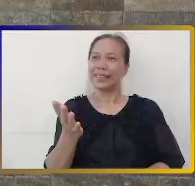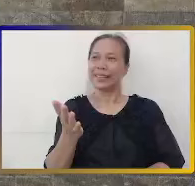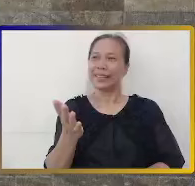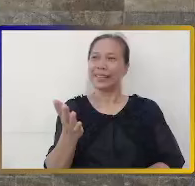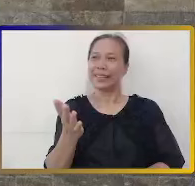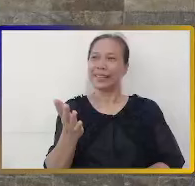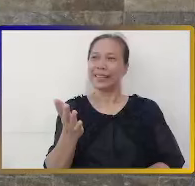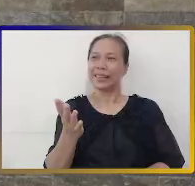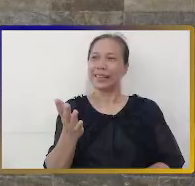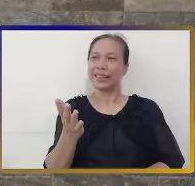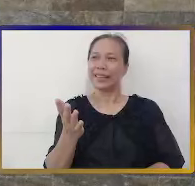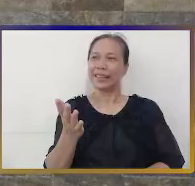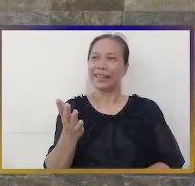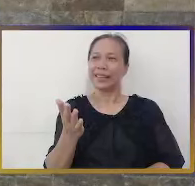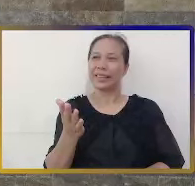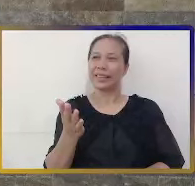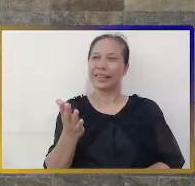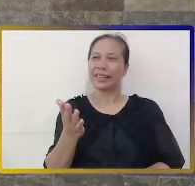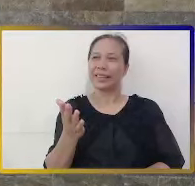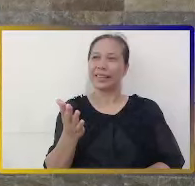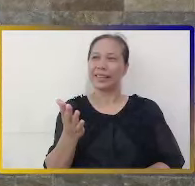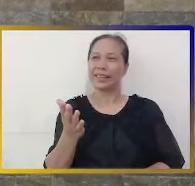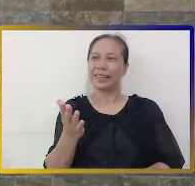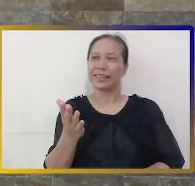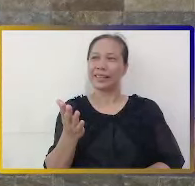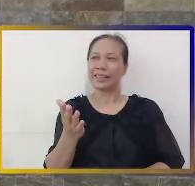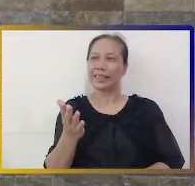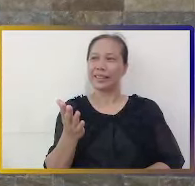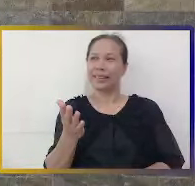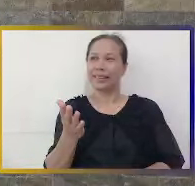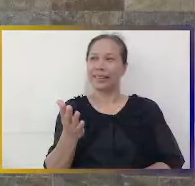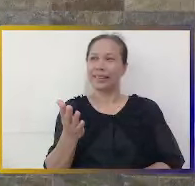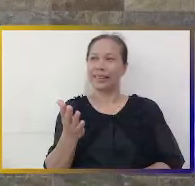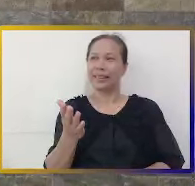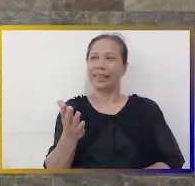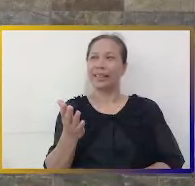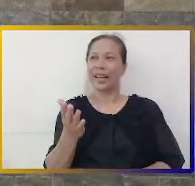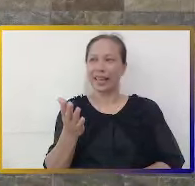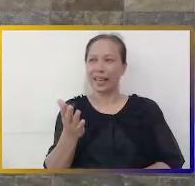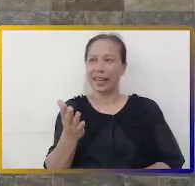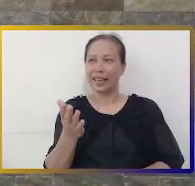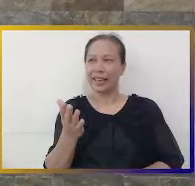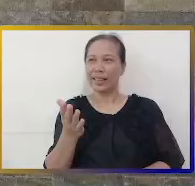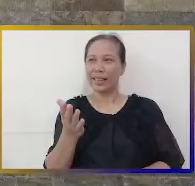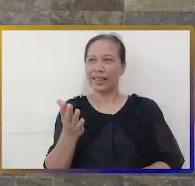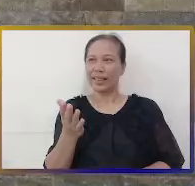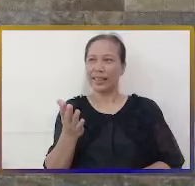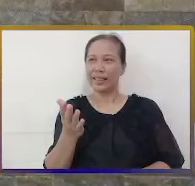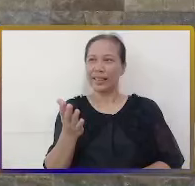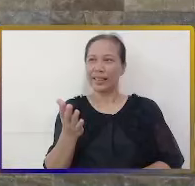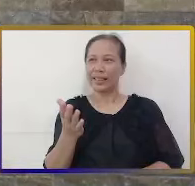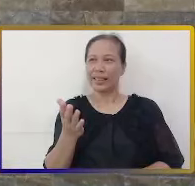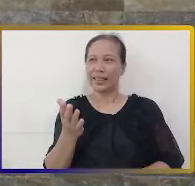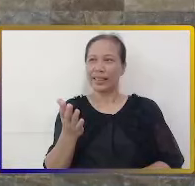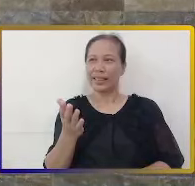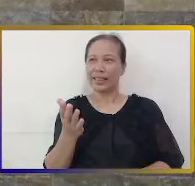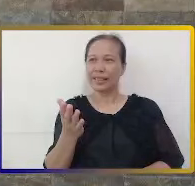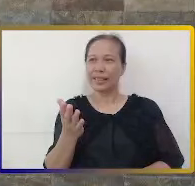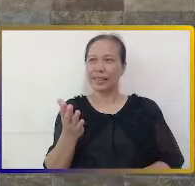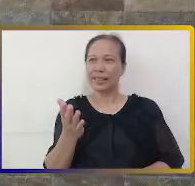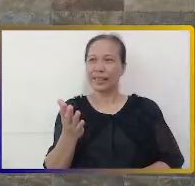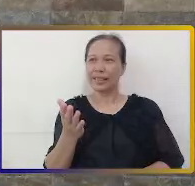sacrifice of their peace offerings and have given them unto Aaron the priest and unto his sons by